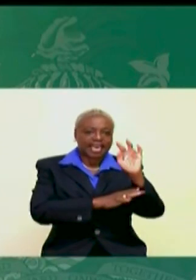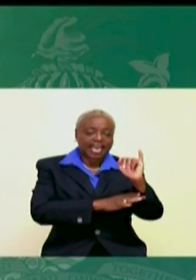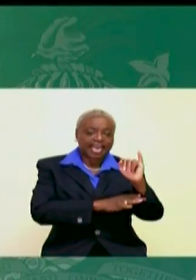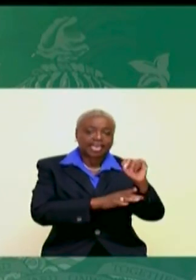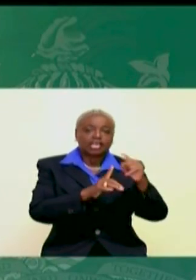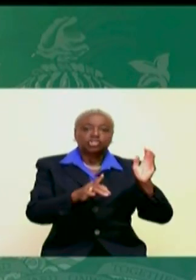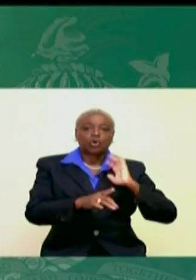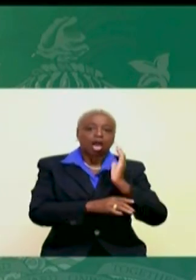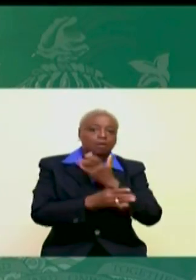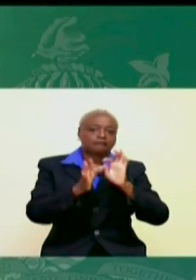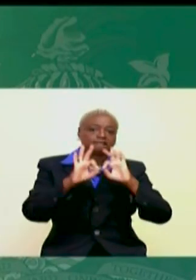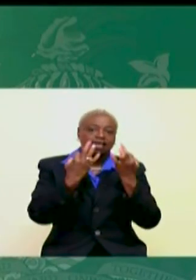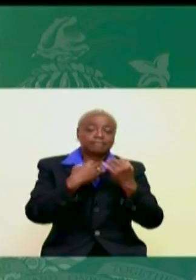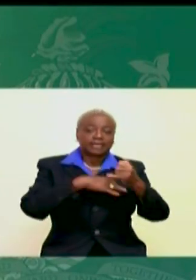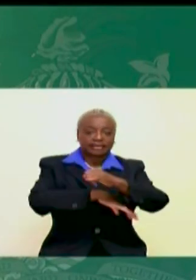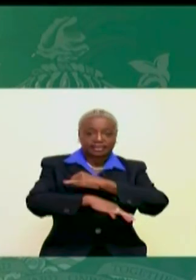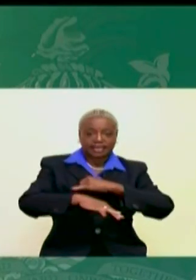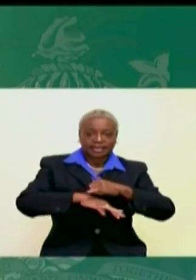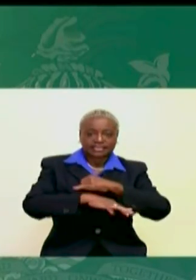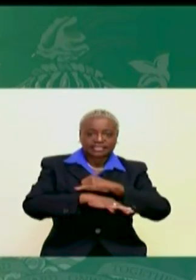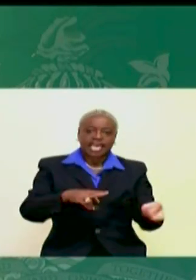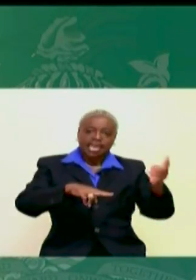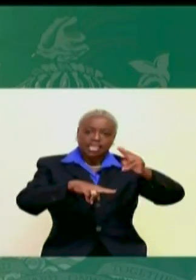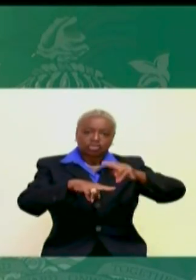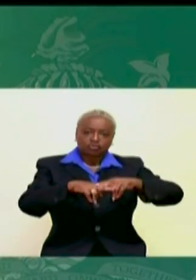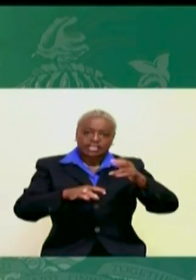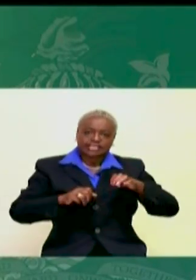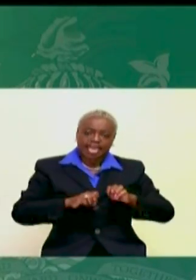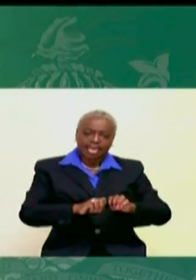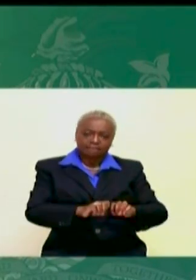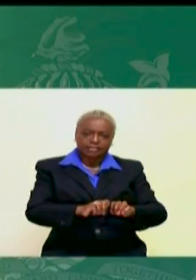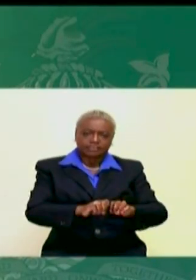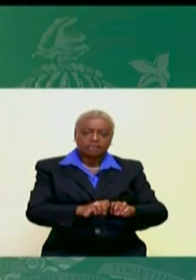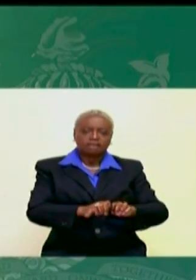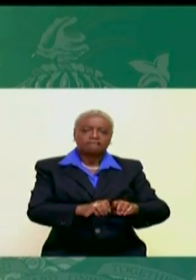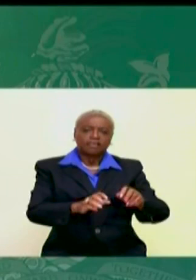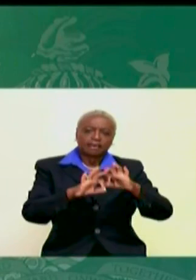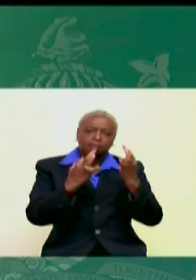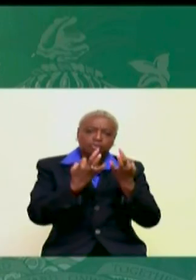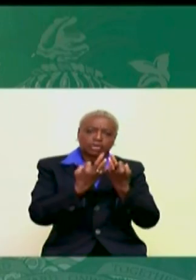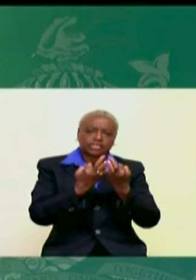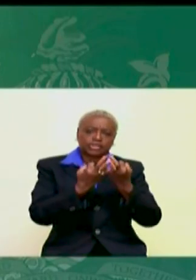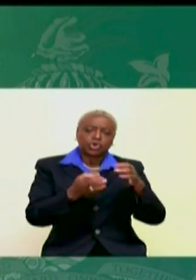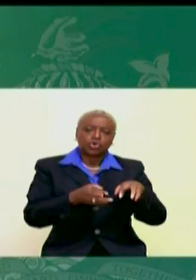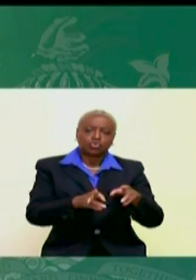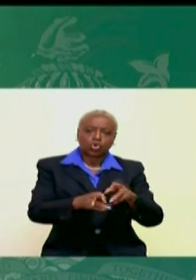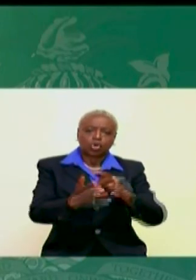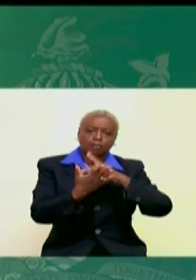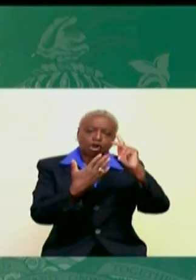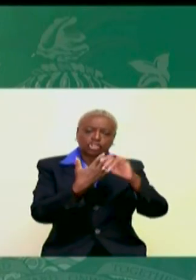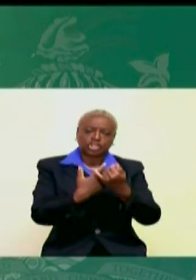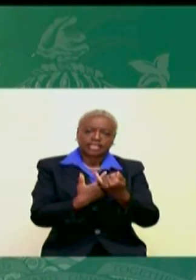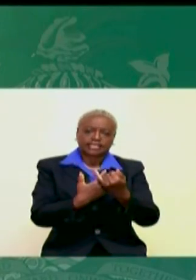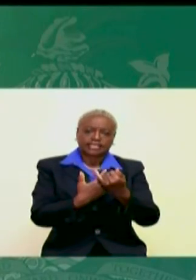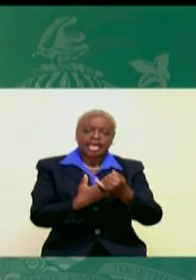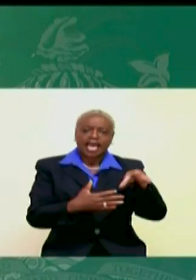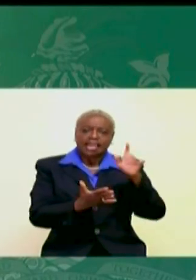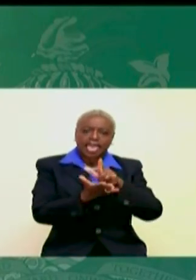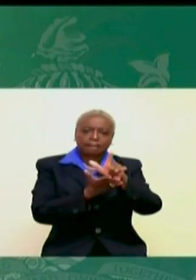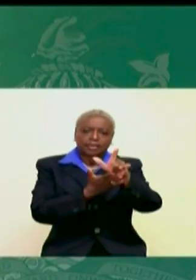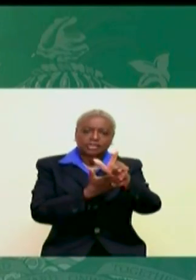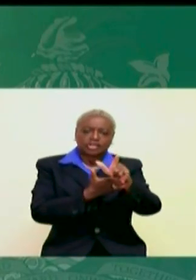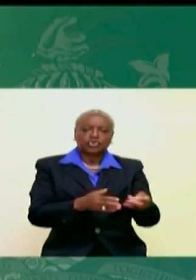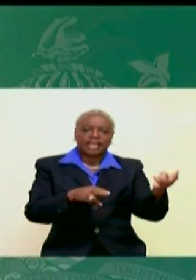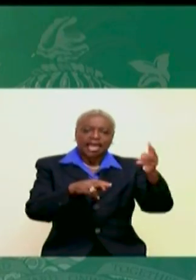our family islands, increased efforts for key road projects and airports to enhance our infrastructure in